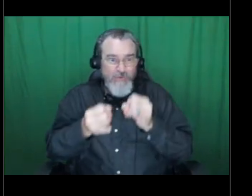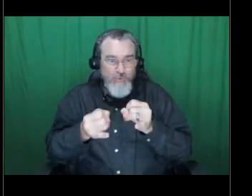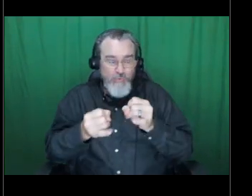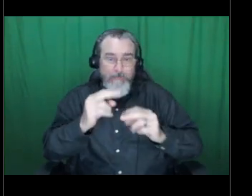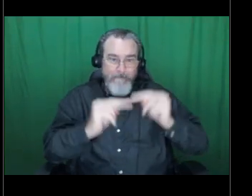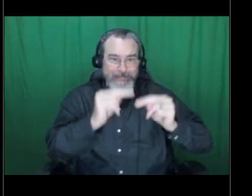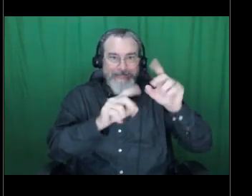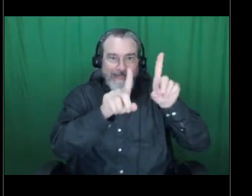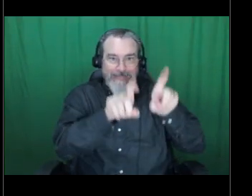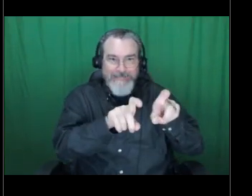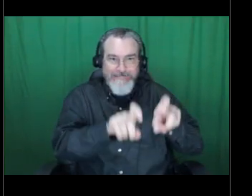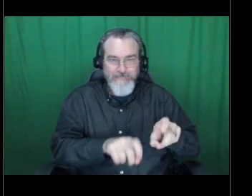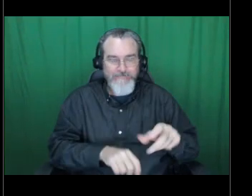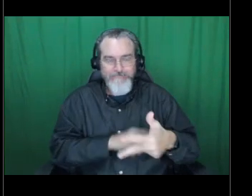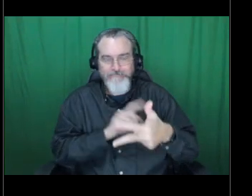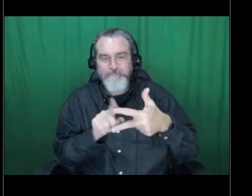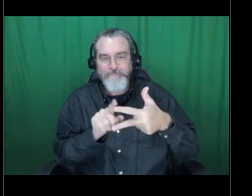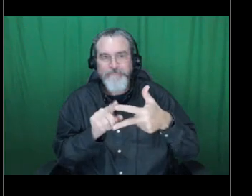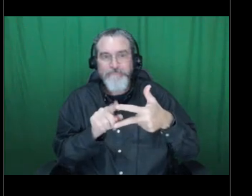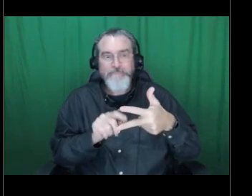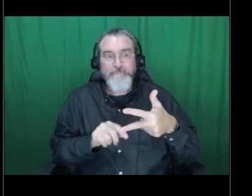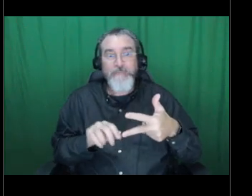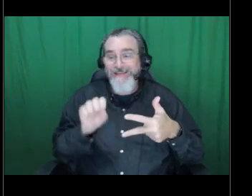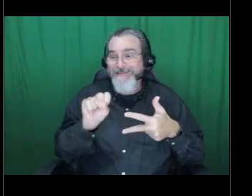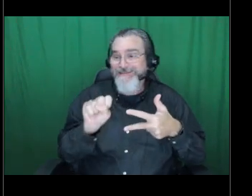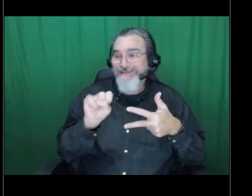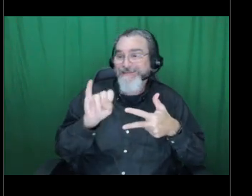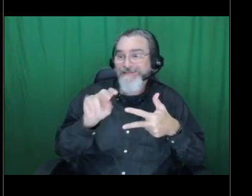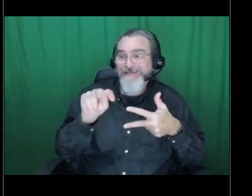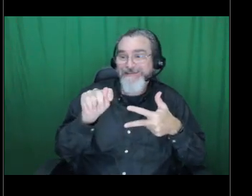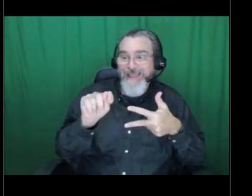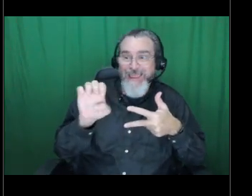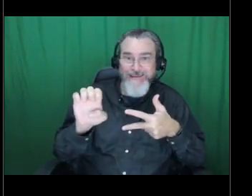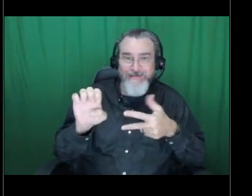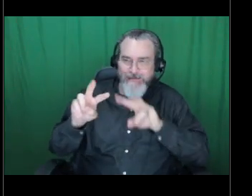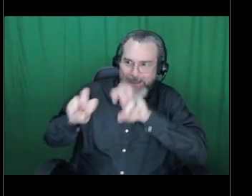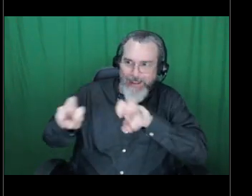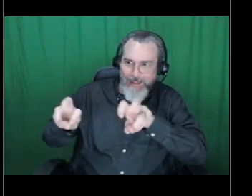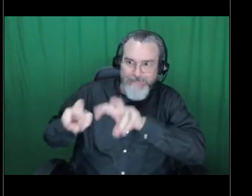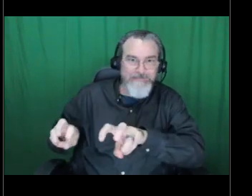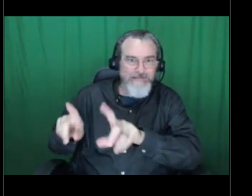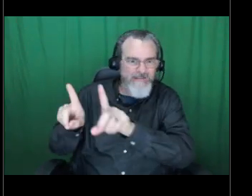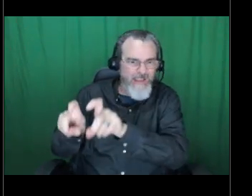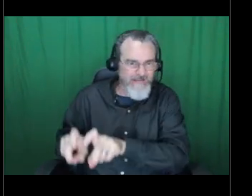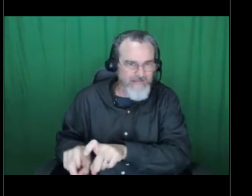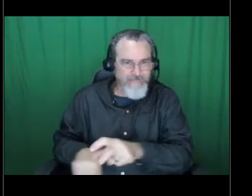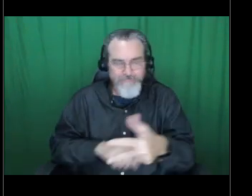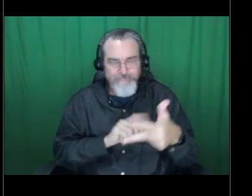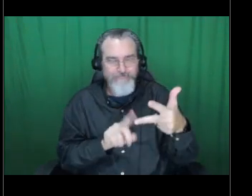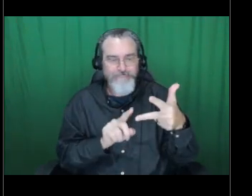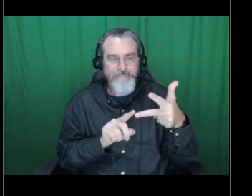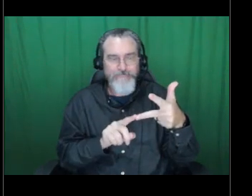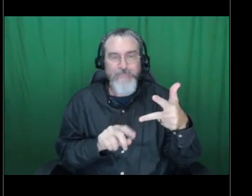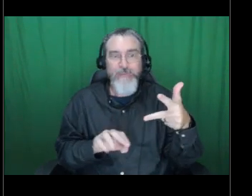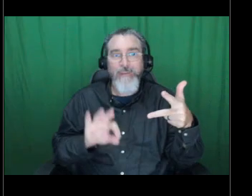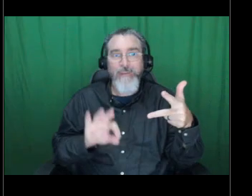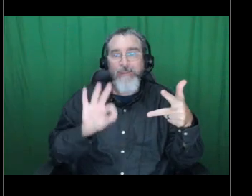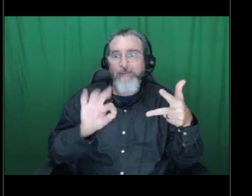The second option is site analysis test. And the third option